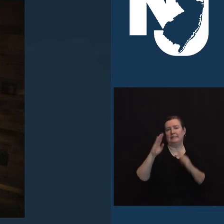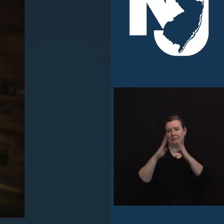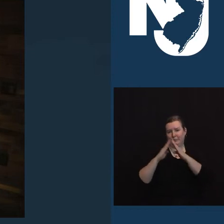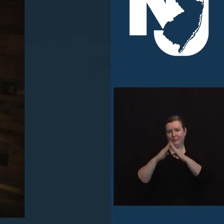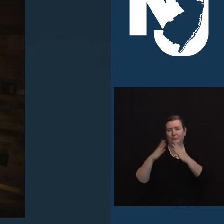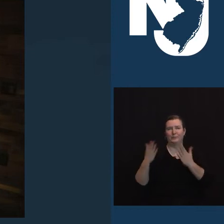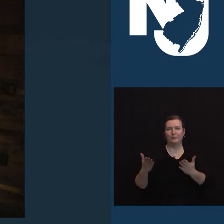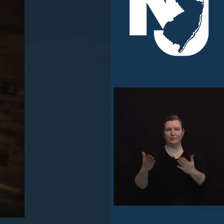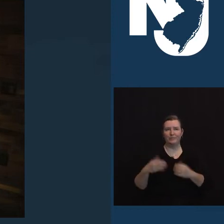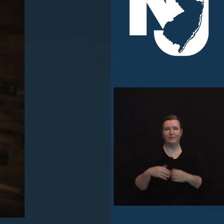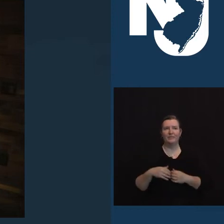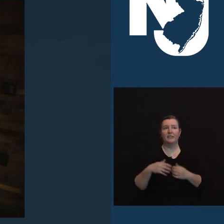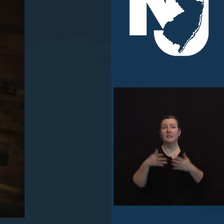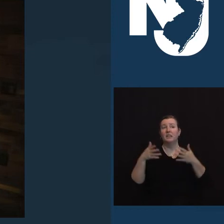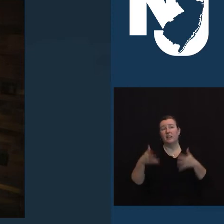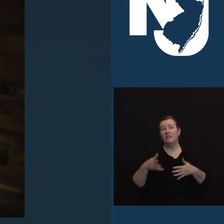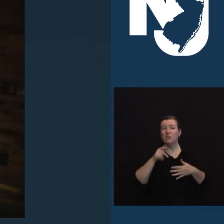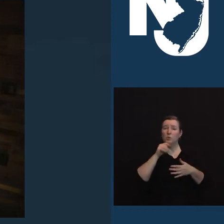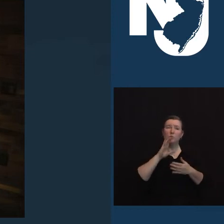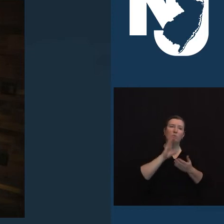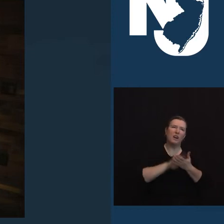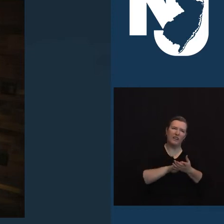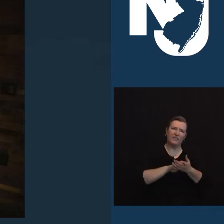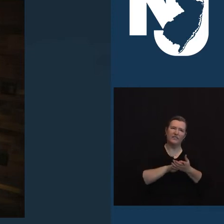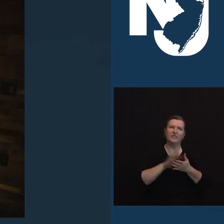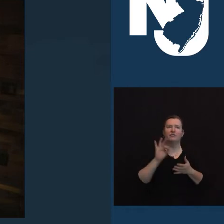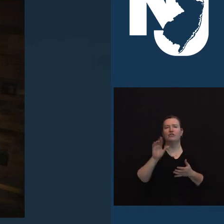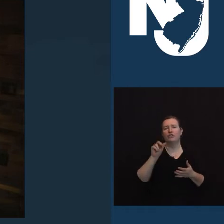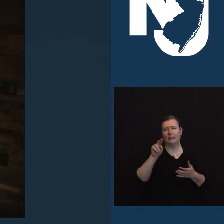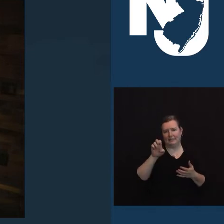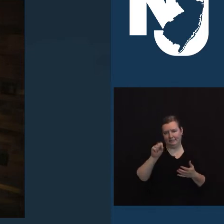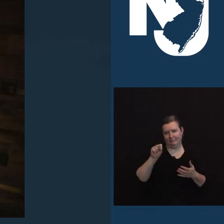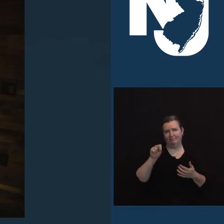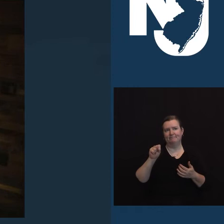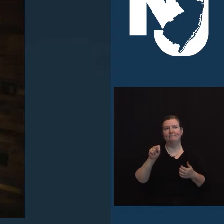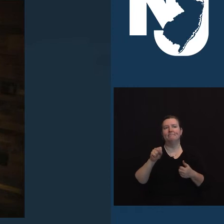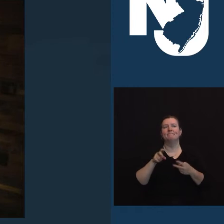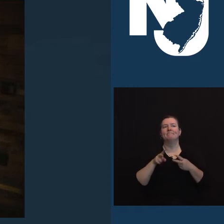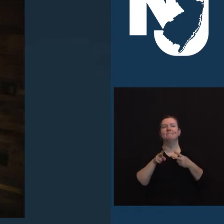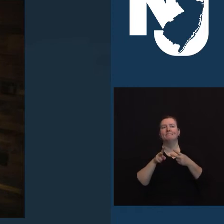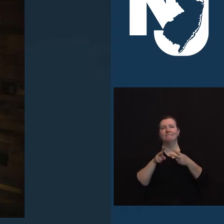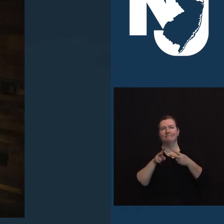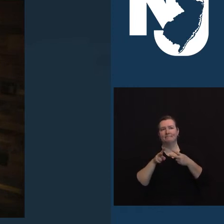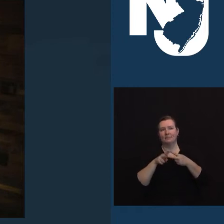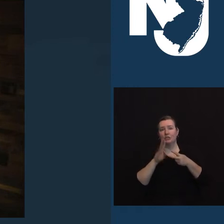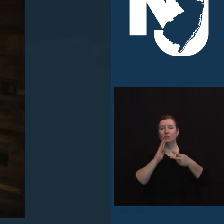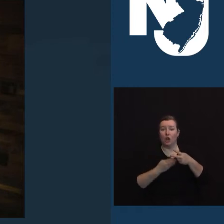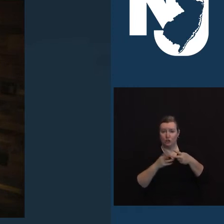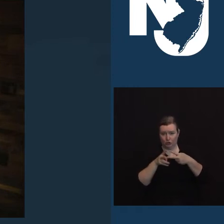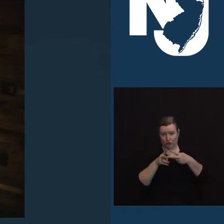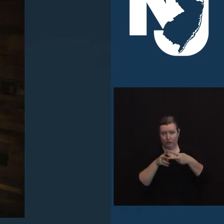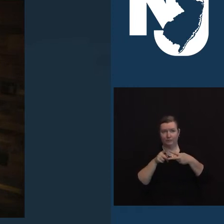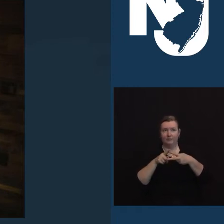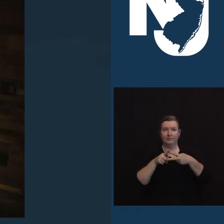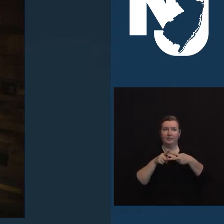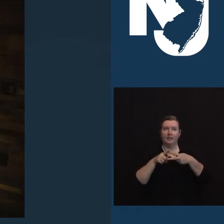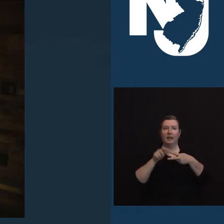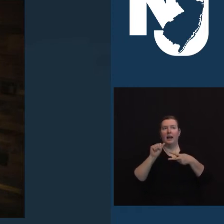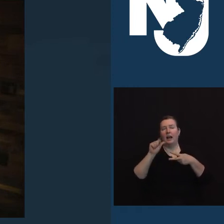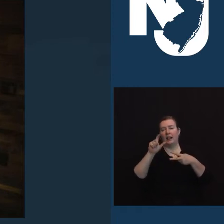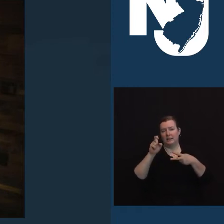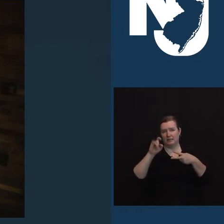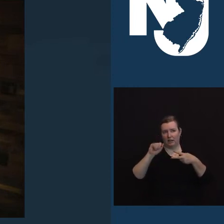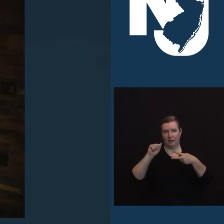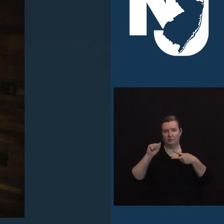wife Frances on the right there, and their two daughters, Alexa and her fiance Joey, and Cassie and her boyfriend